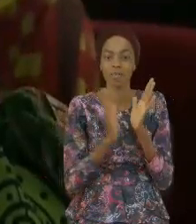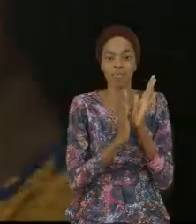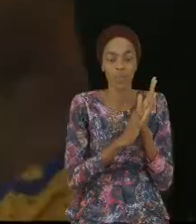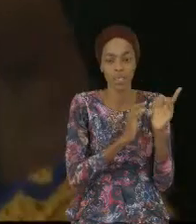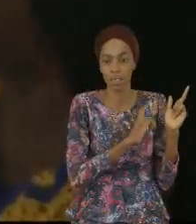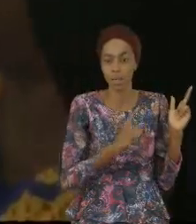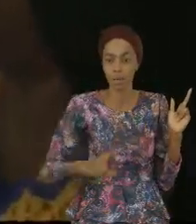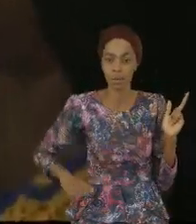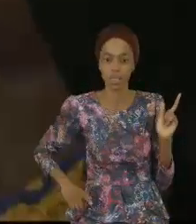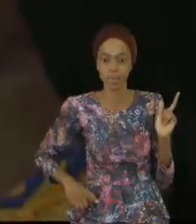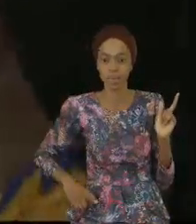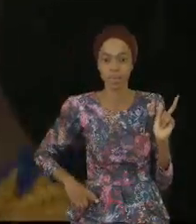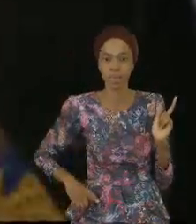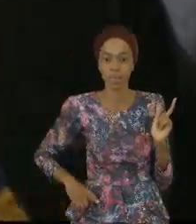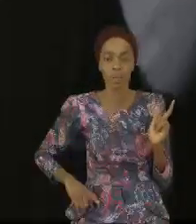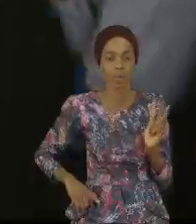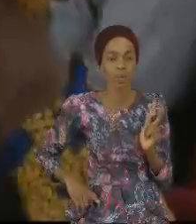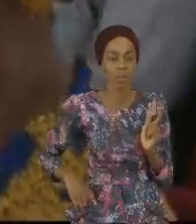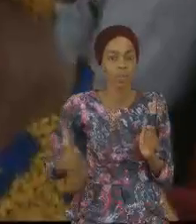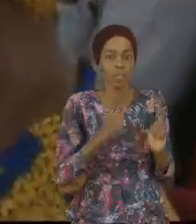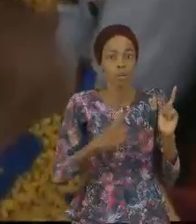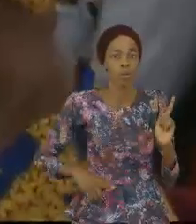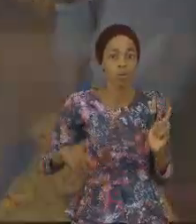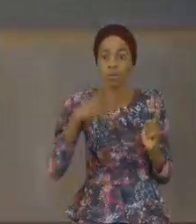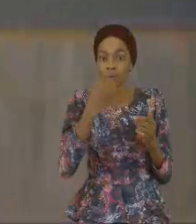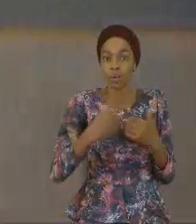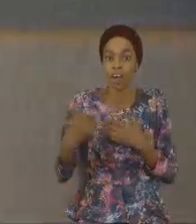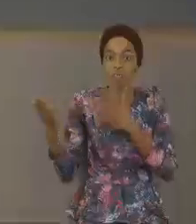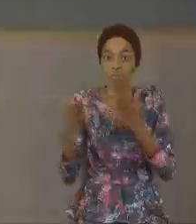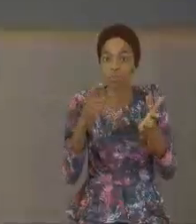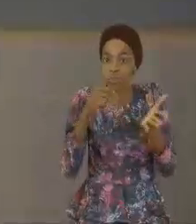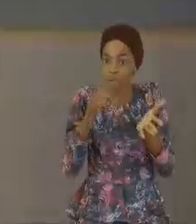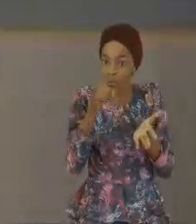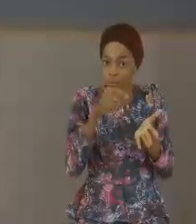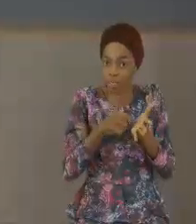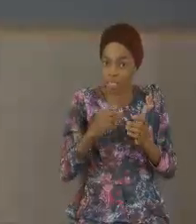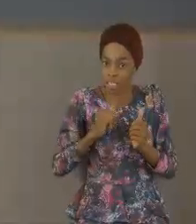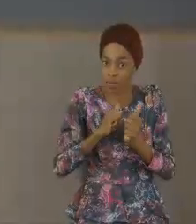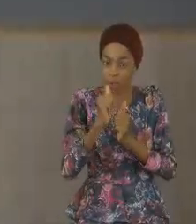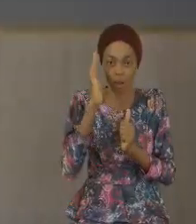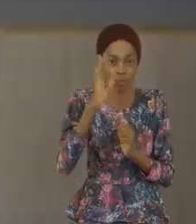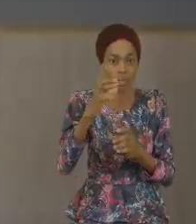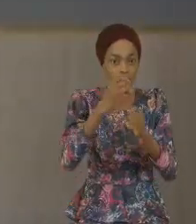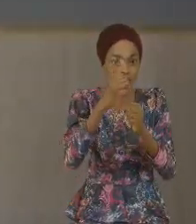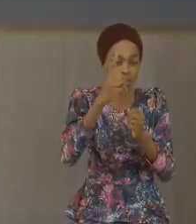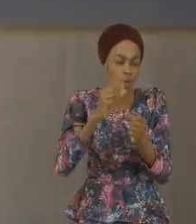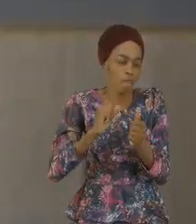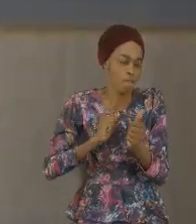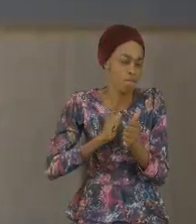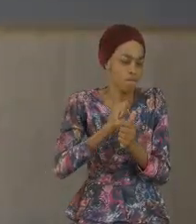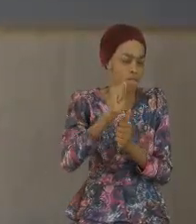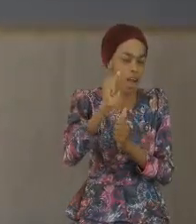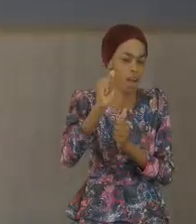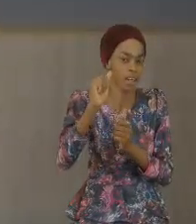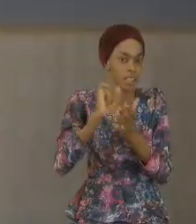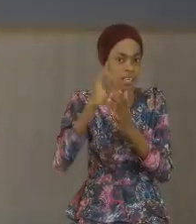Lord. The Lord who has brought you thus far will take you as far as he has ordained